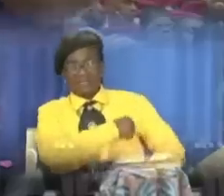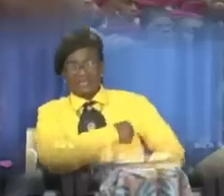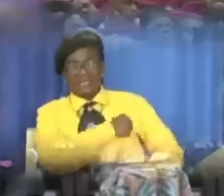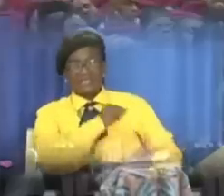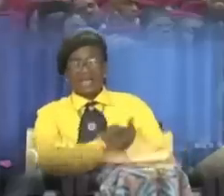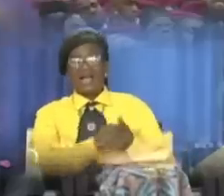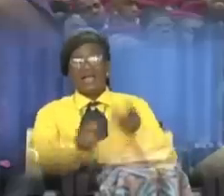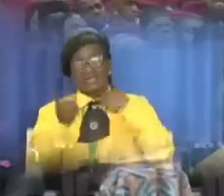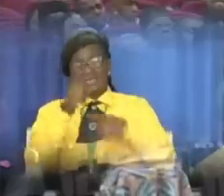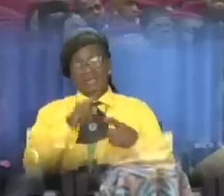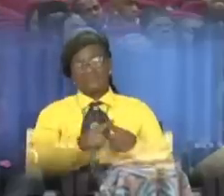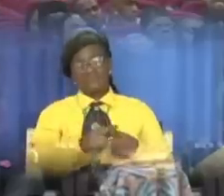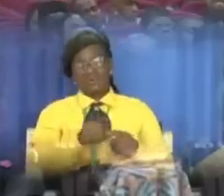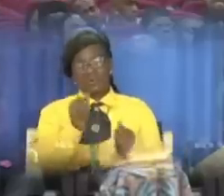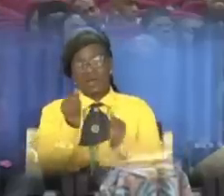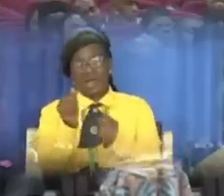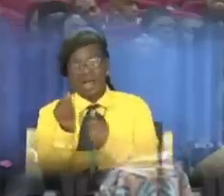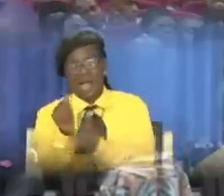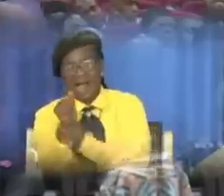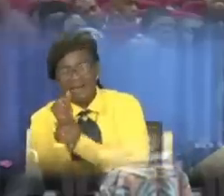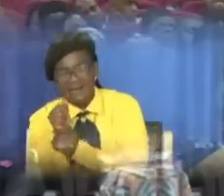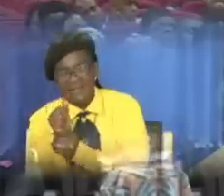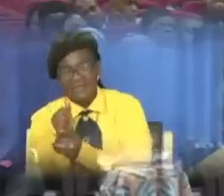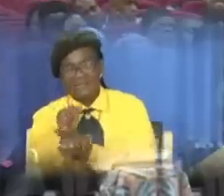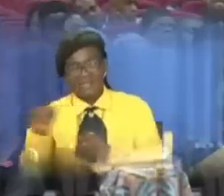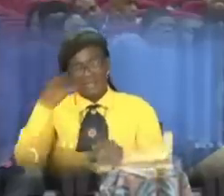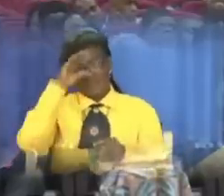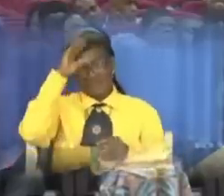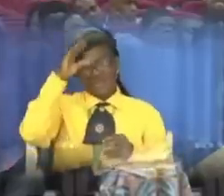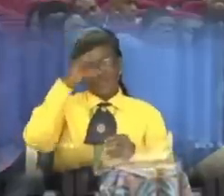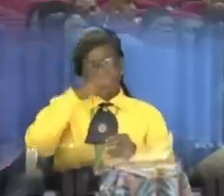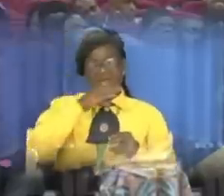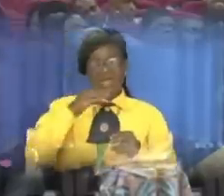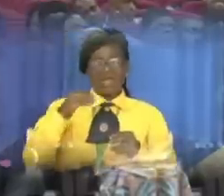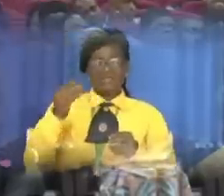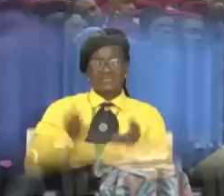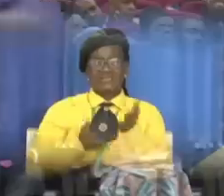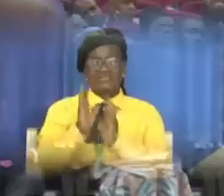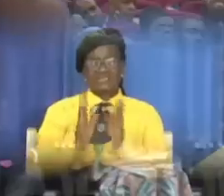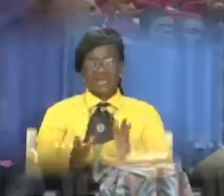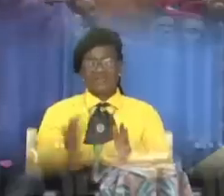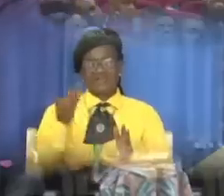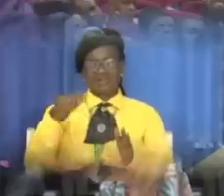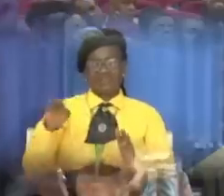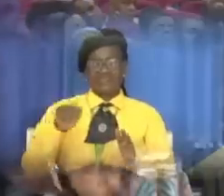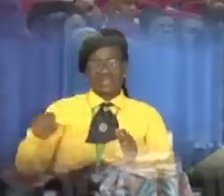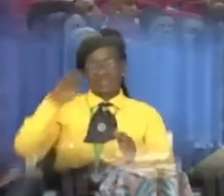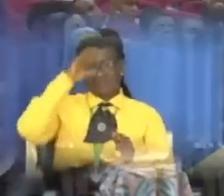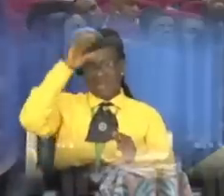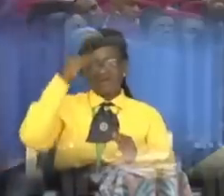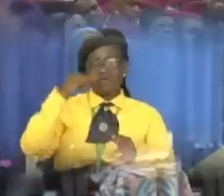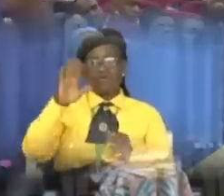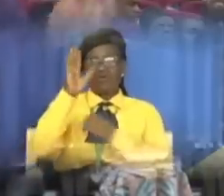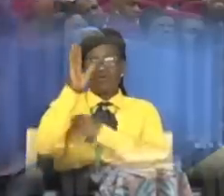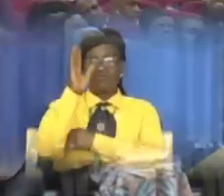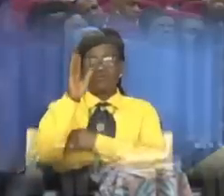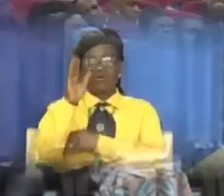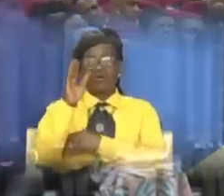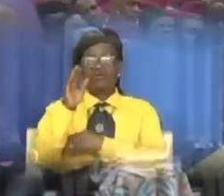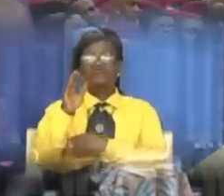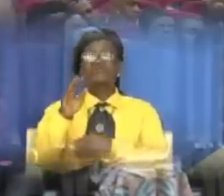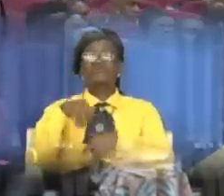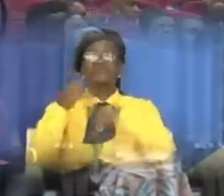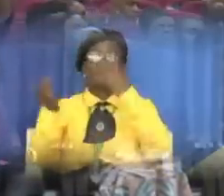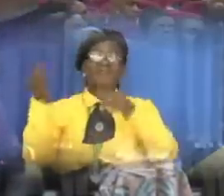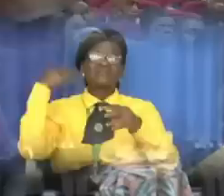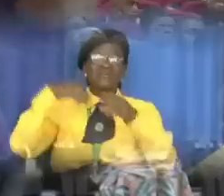A whole army came to arrest a man. And the servant of the man of God went out at night, in the morning,